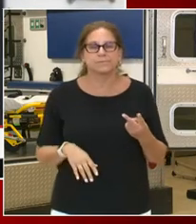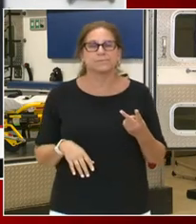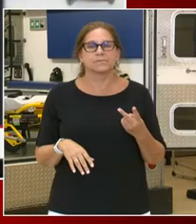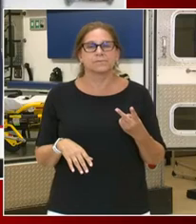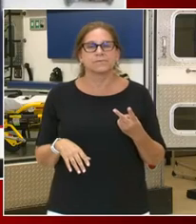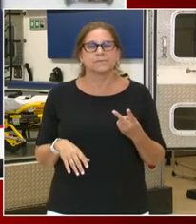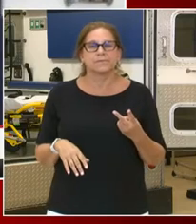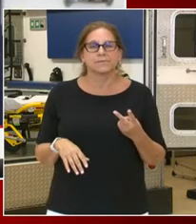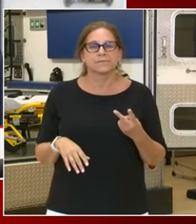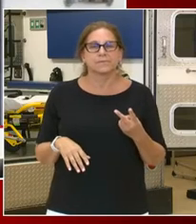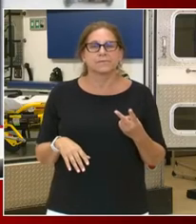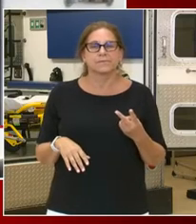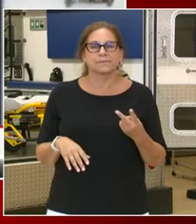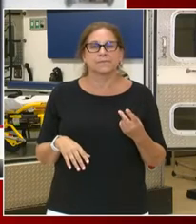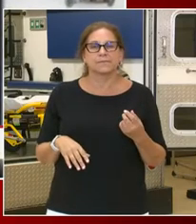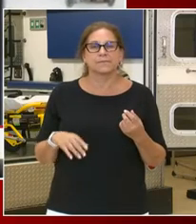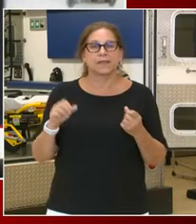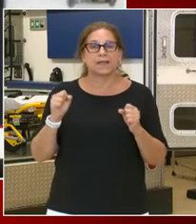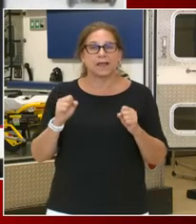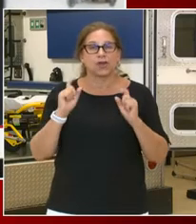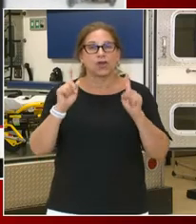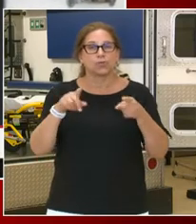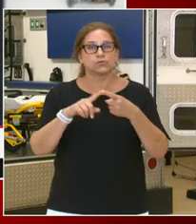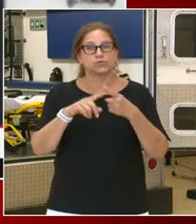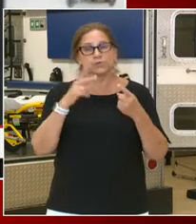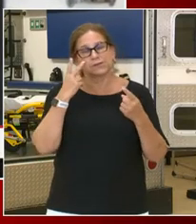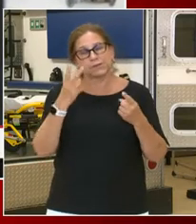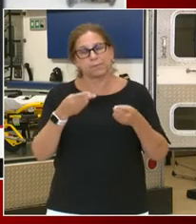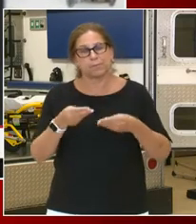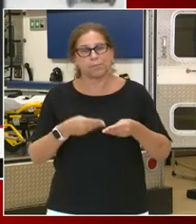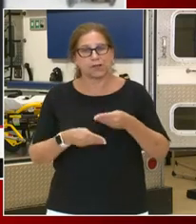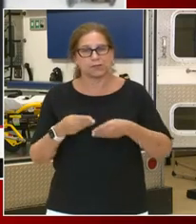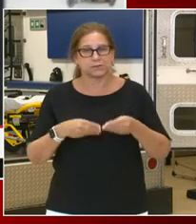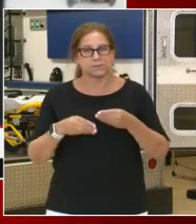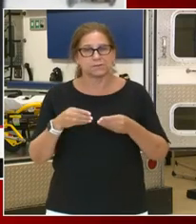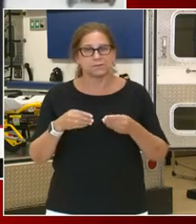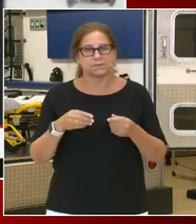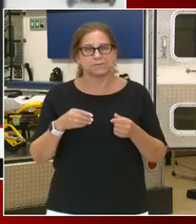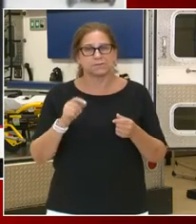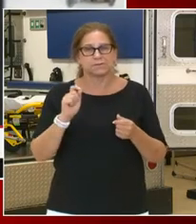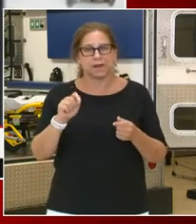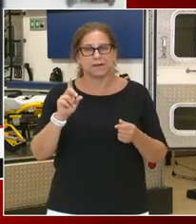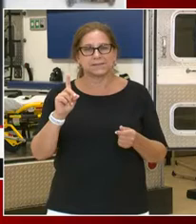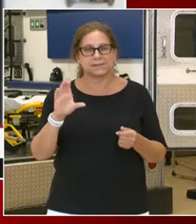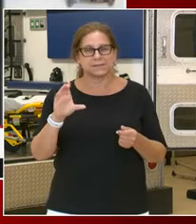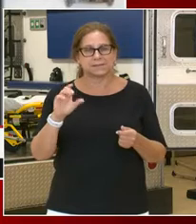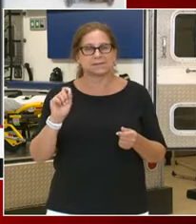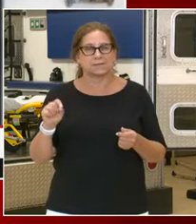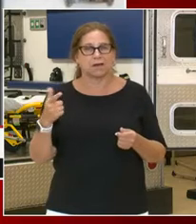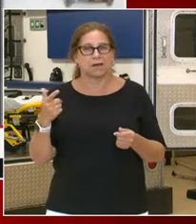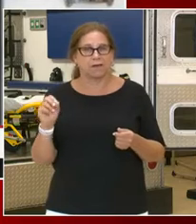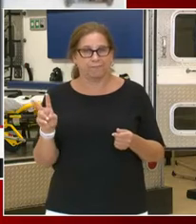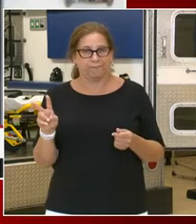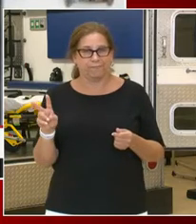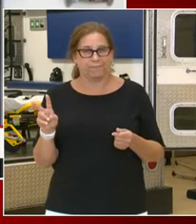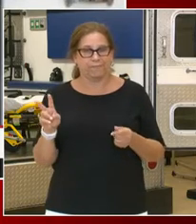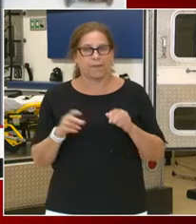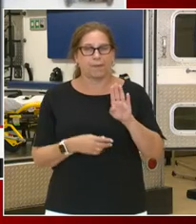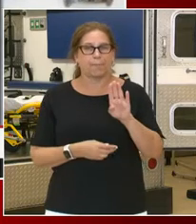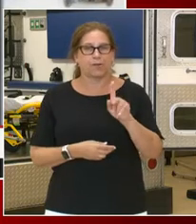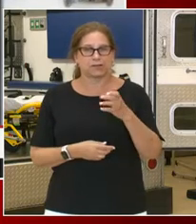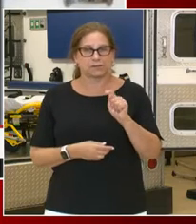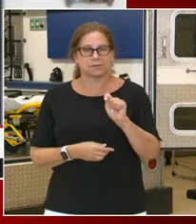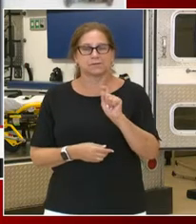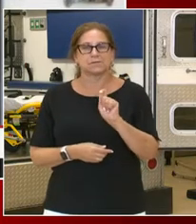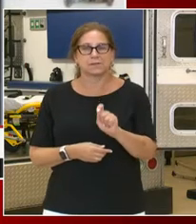to budget.dc.gov at any time to find out more about the mayor's investments and the investments we're highlighting today,